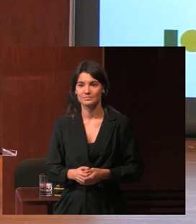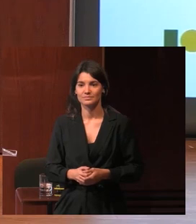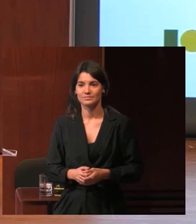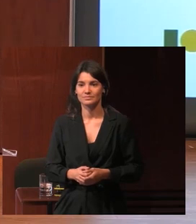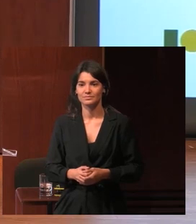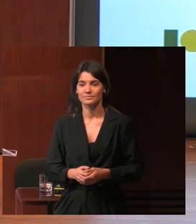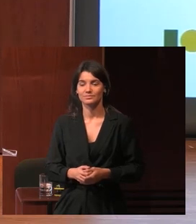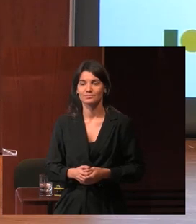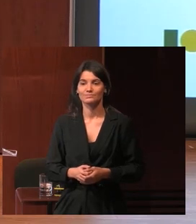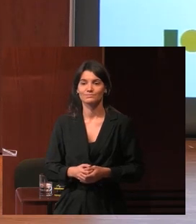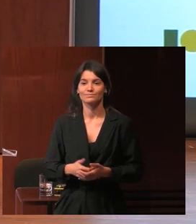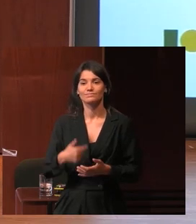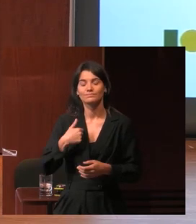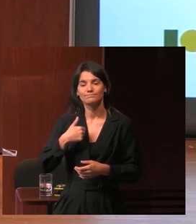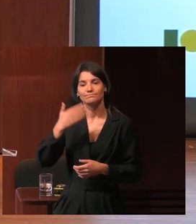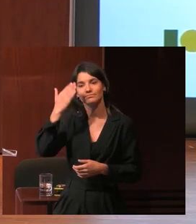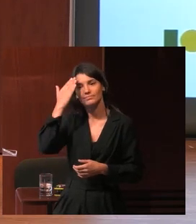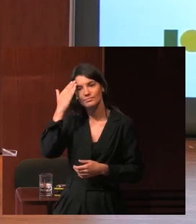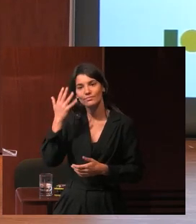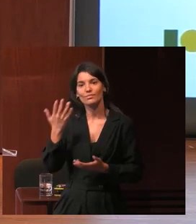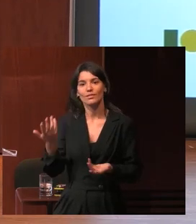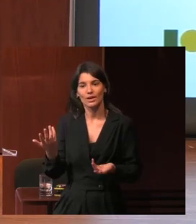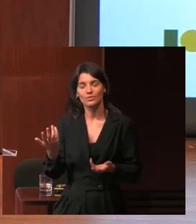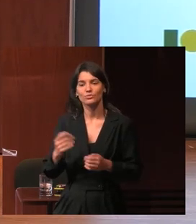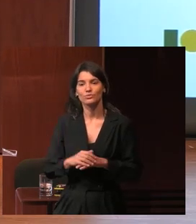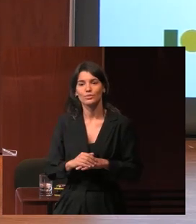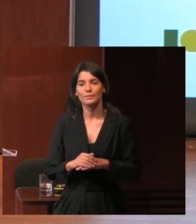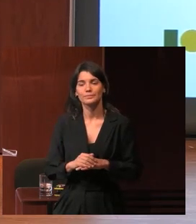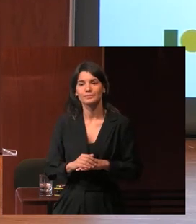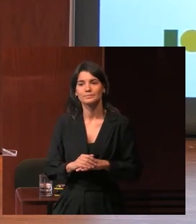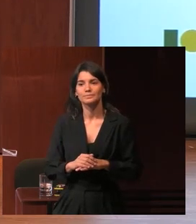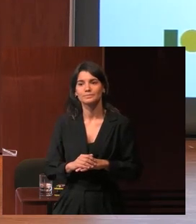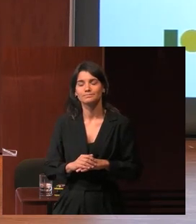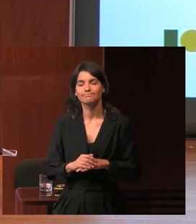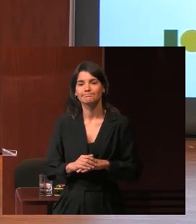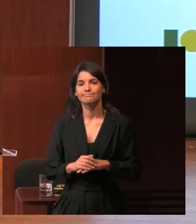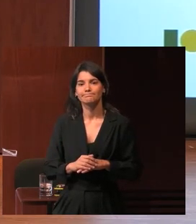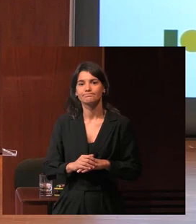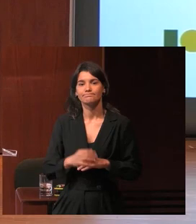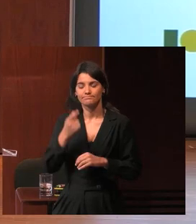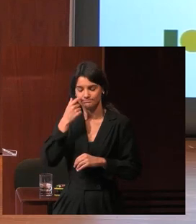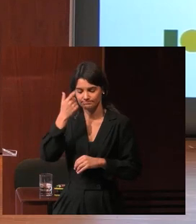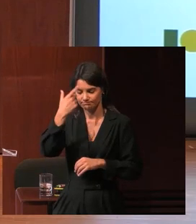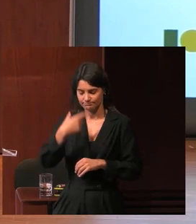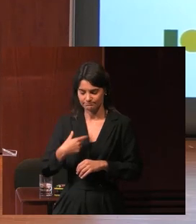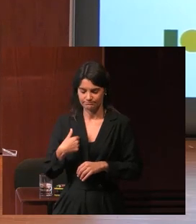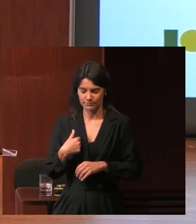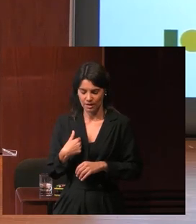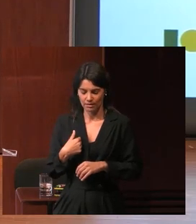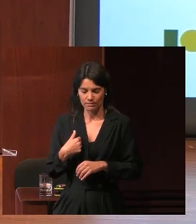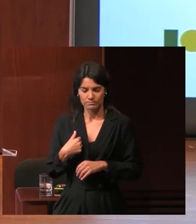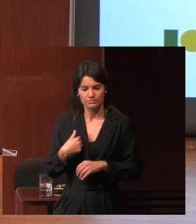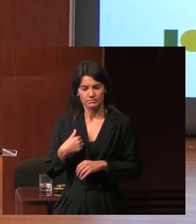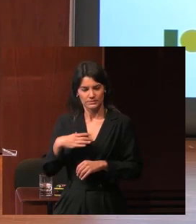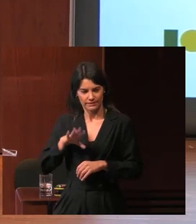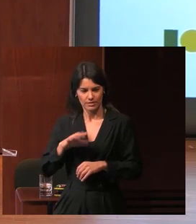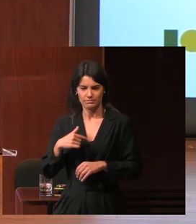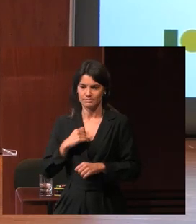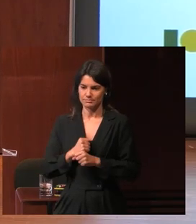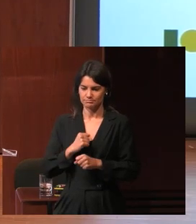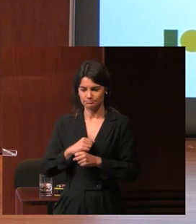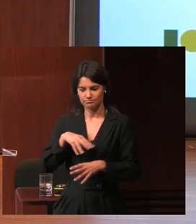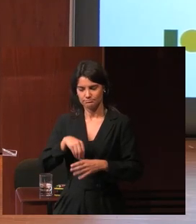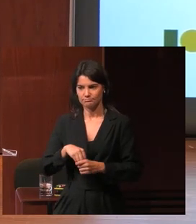I think that a human being wanting to become a librarian has a special